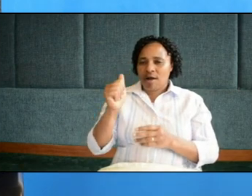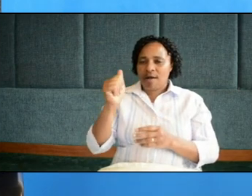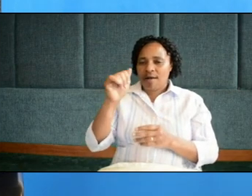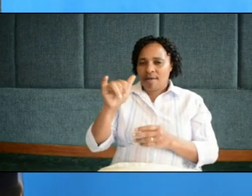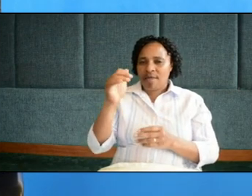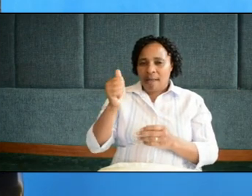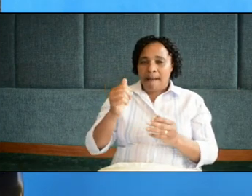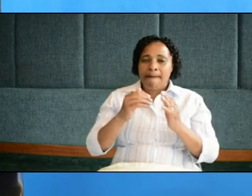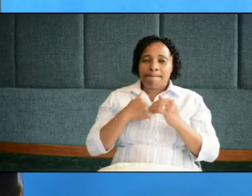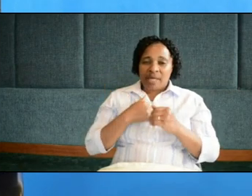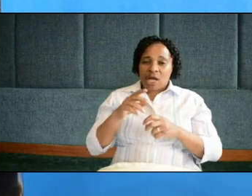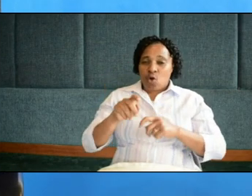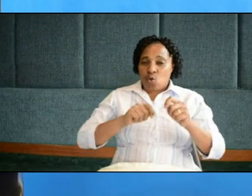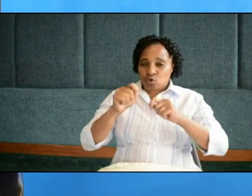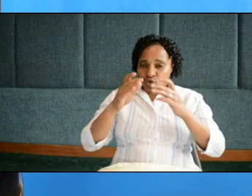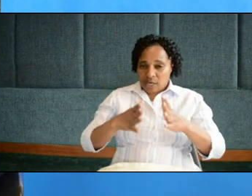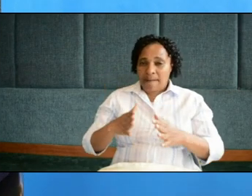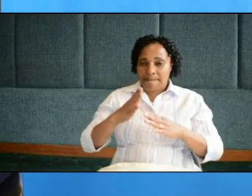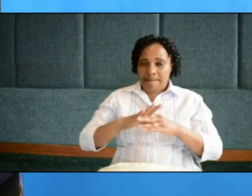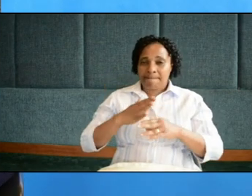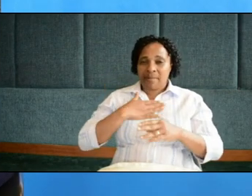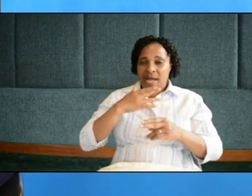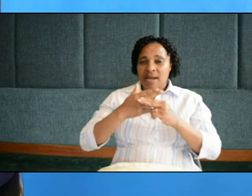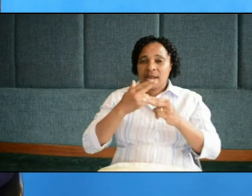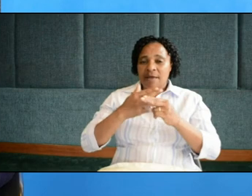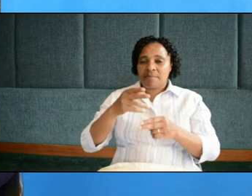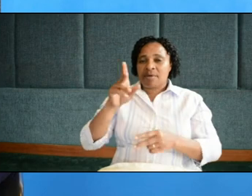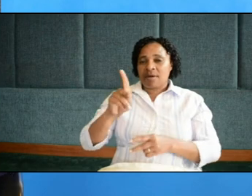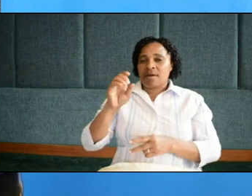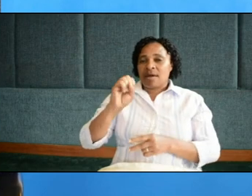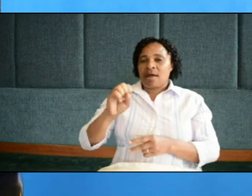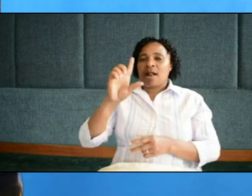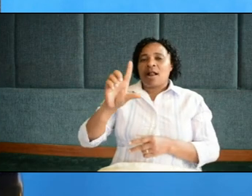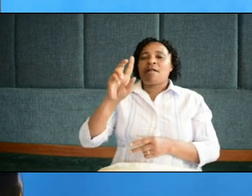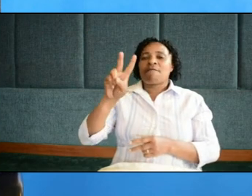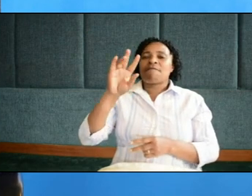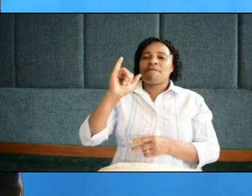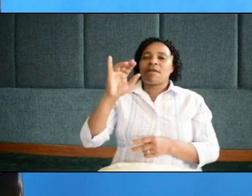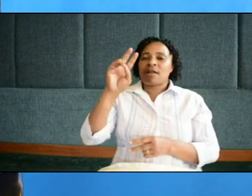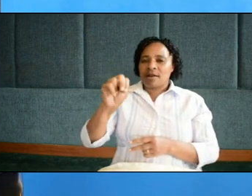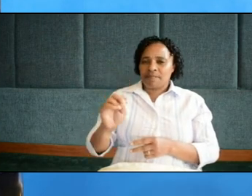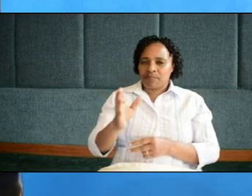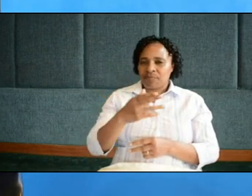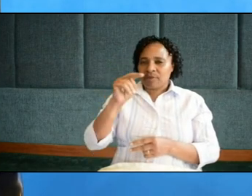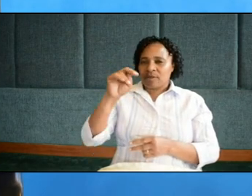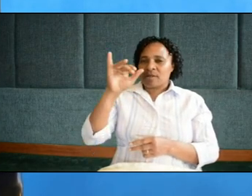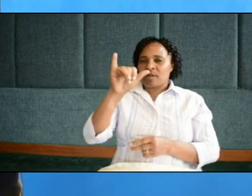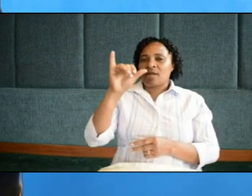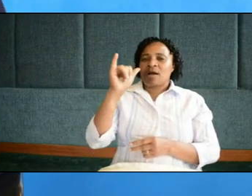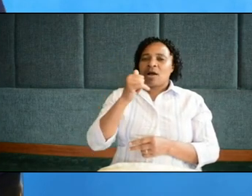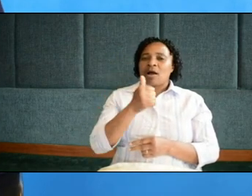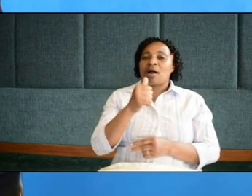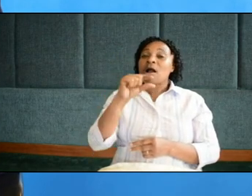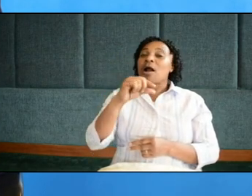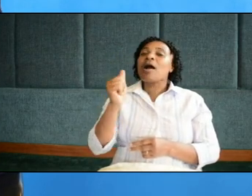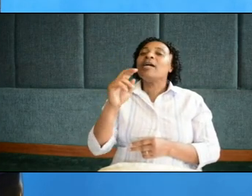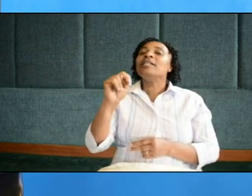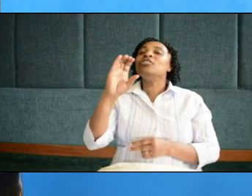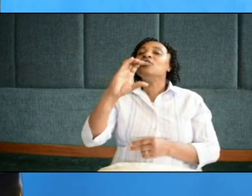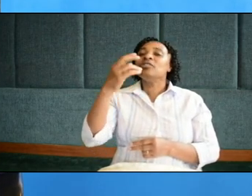the moderator. My name is Kelvin Nyagancha. Now, first things